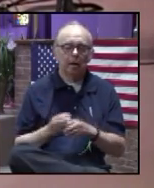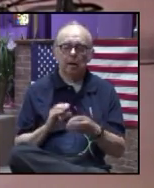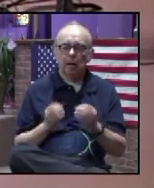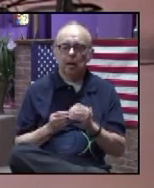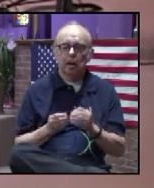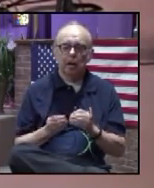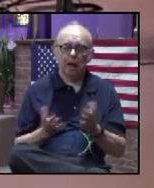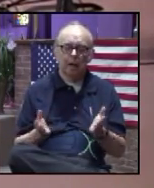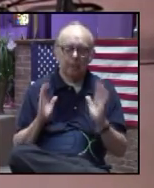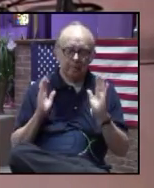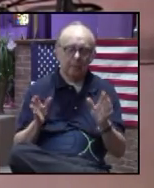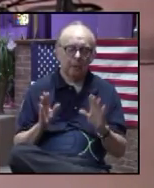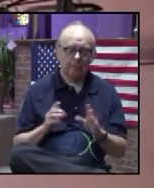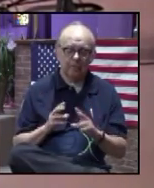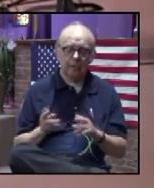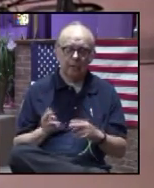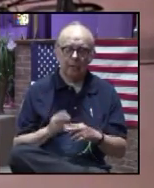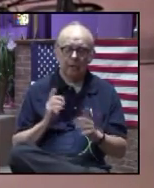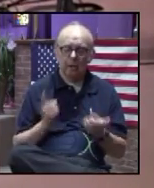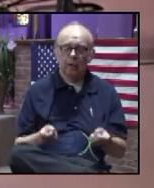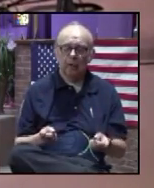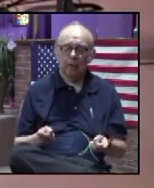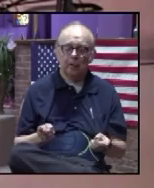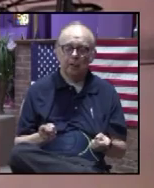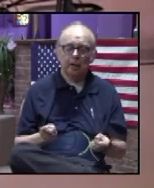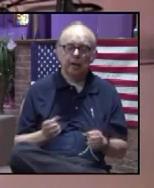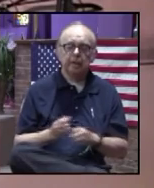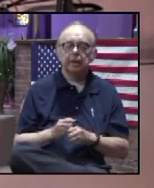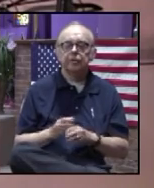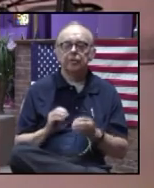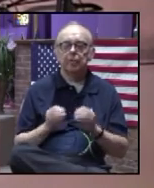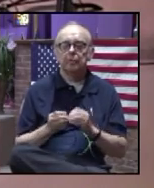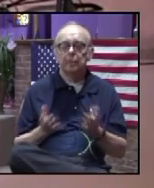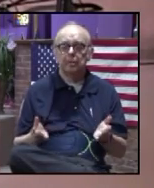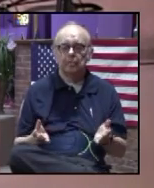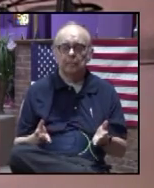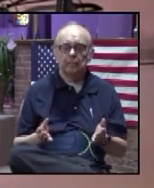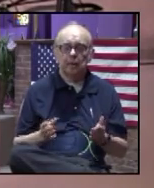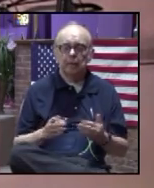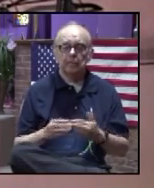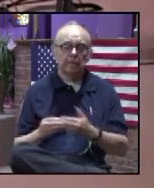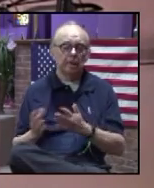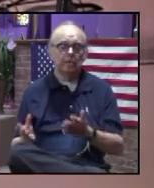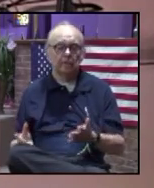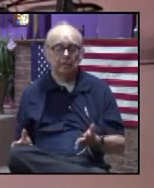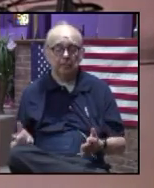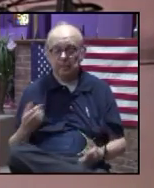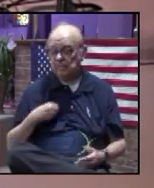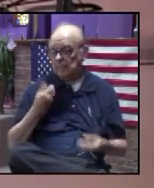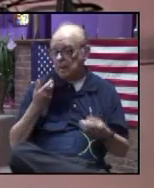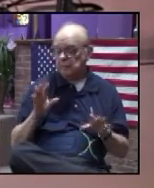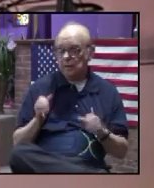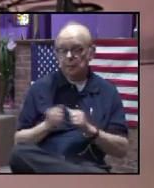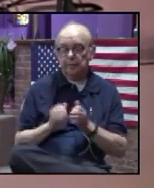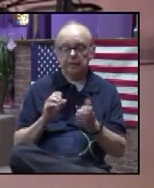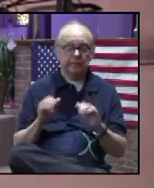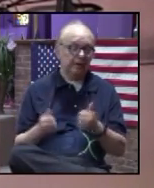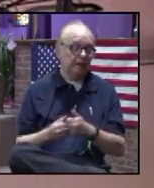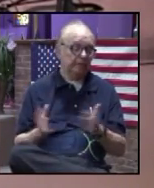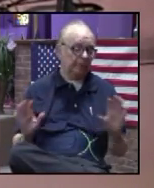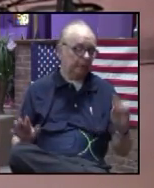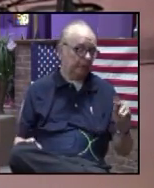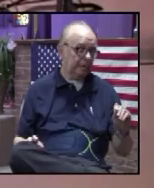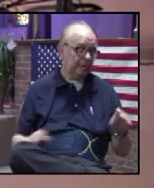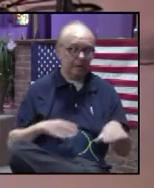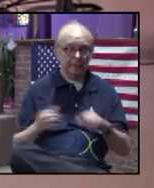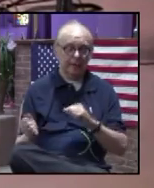great and wonderful. But as soon as somebody else scores and they're leading, I'm done with this game.